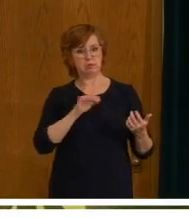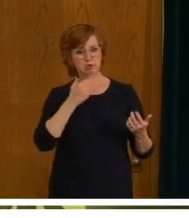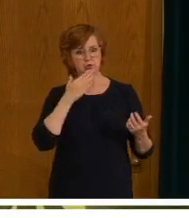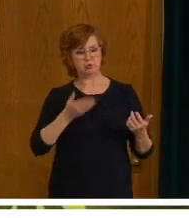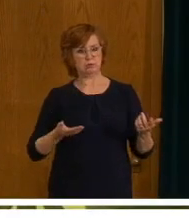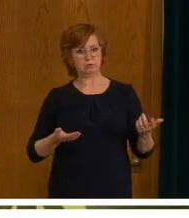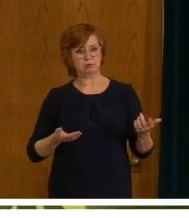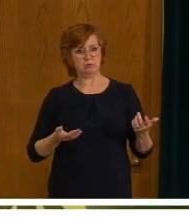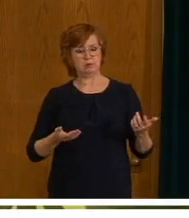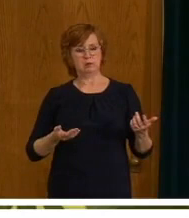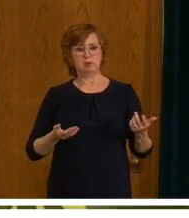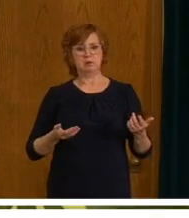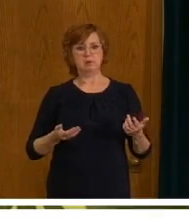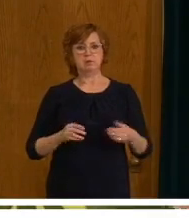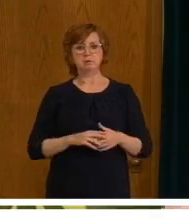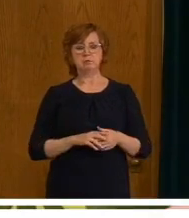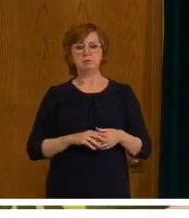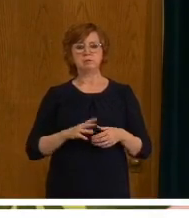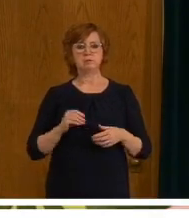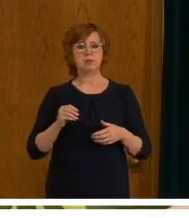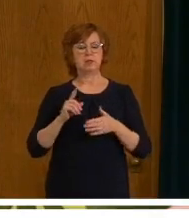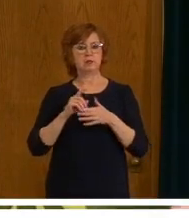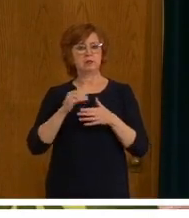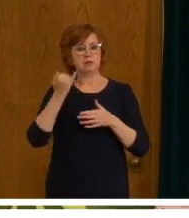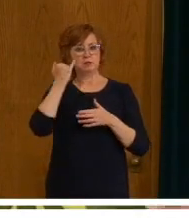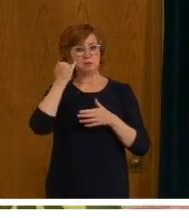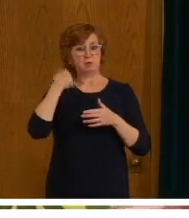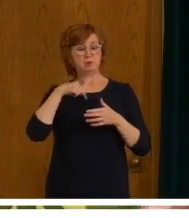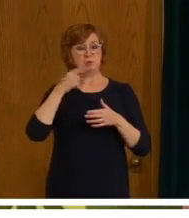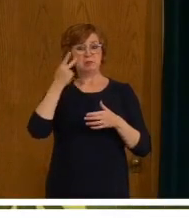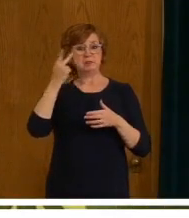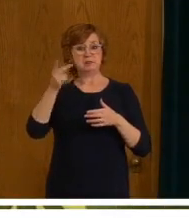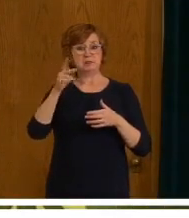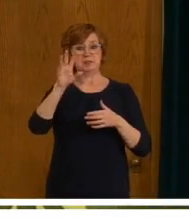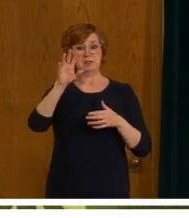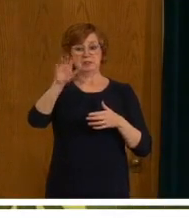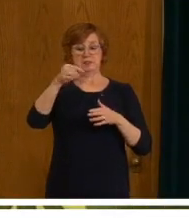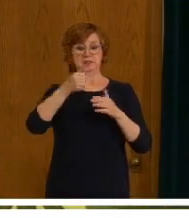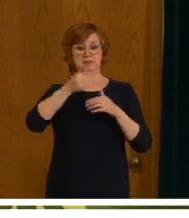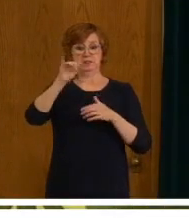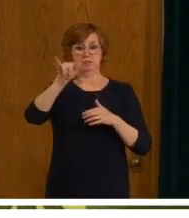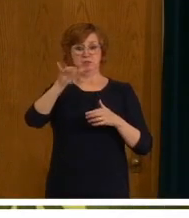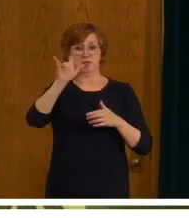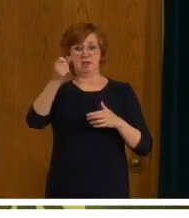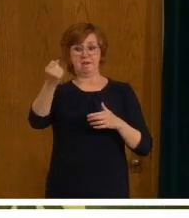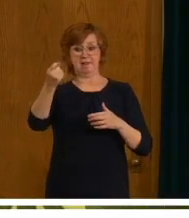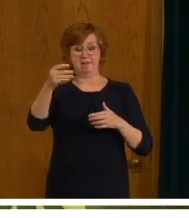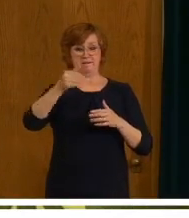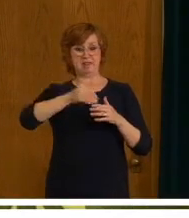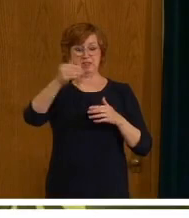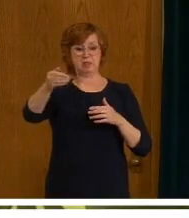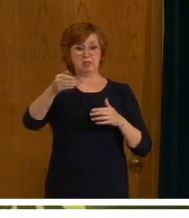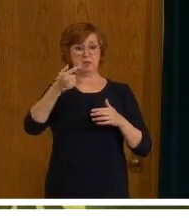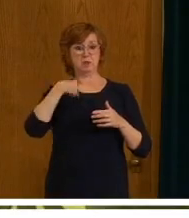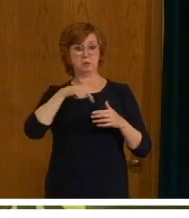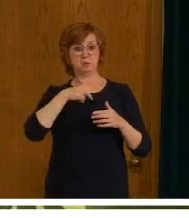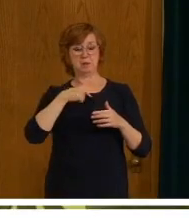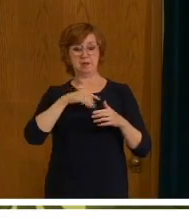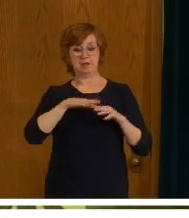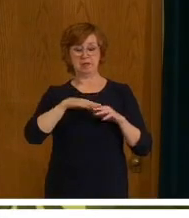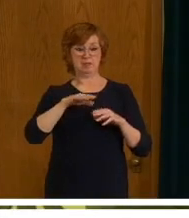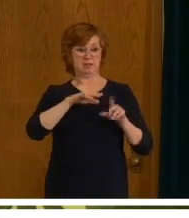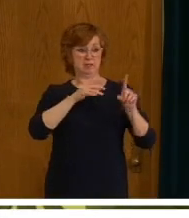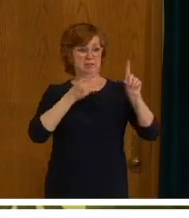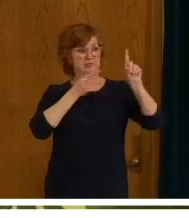masking order could ultimately and potentially be lifted should we achieve the 70% percentile of everyone over